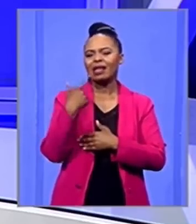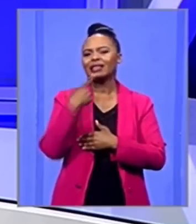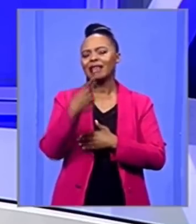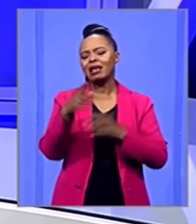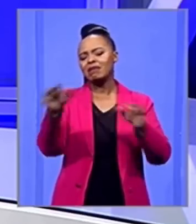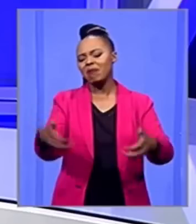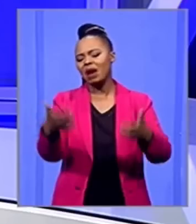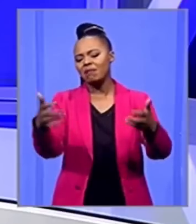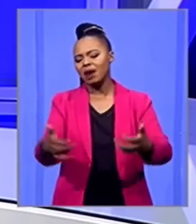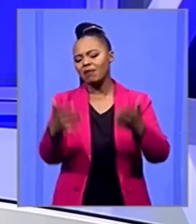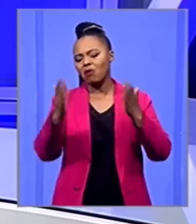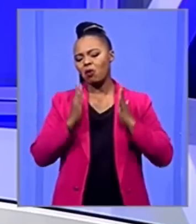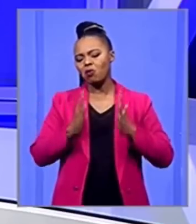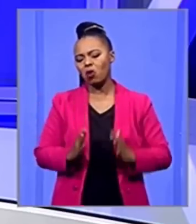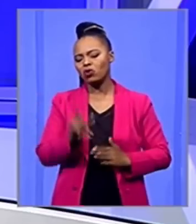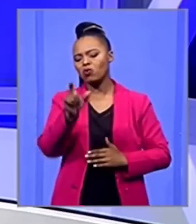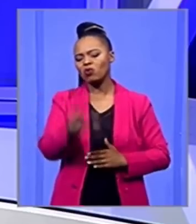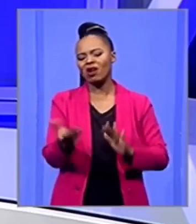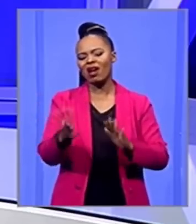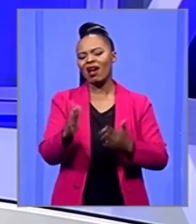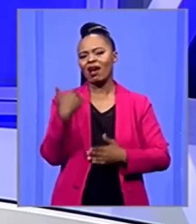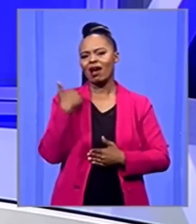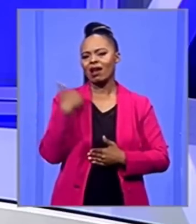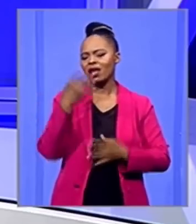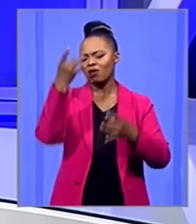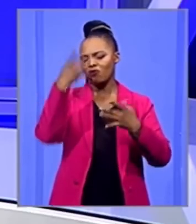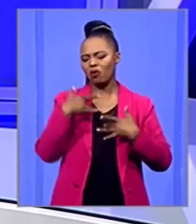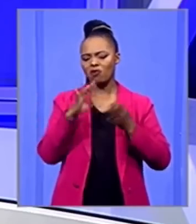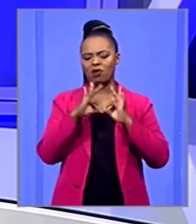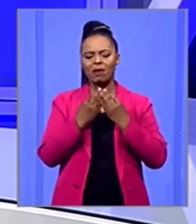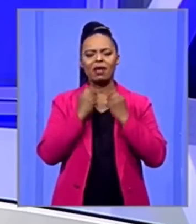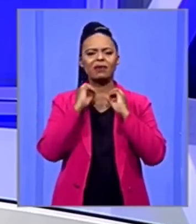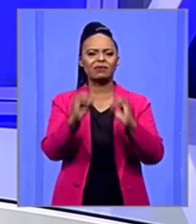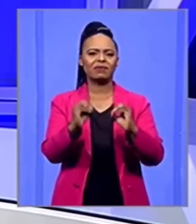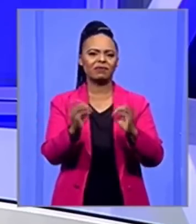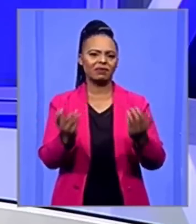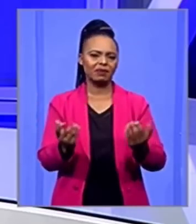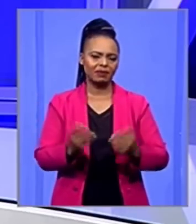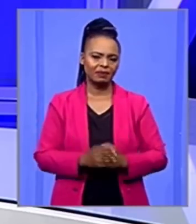epolla bahu le yona ga se ya latelwa ka tshwanelo.